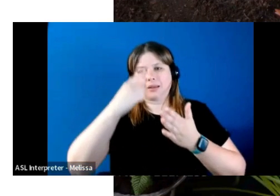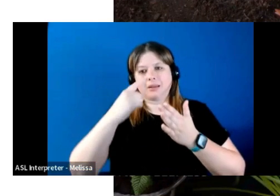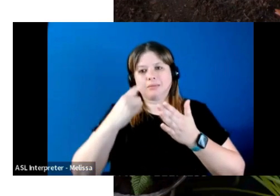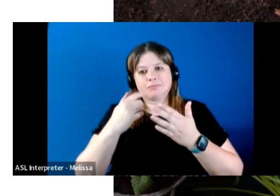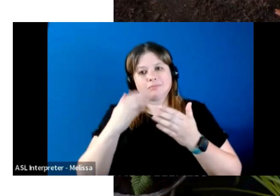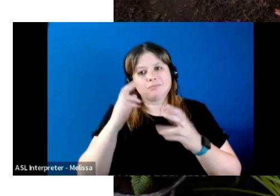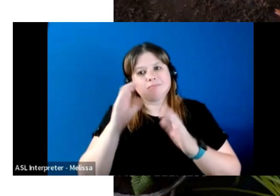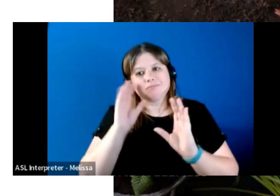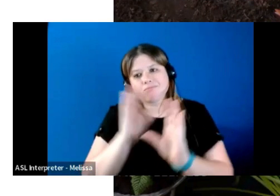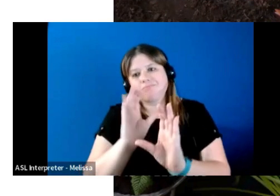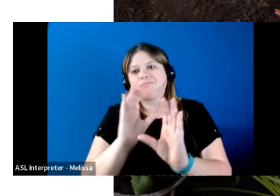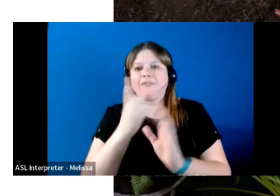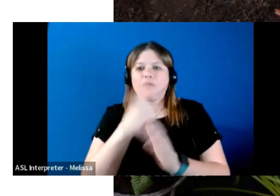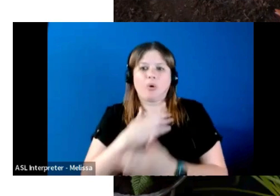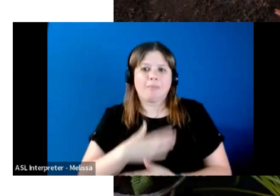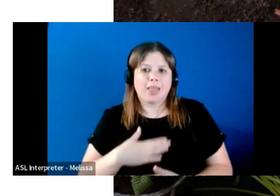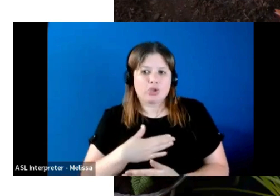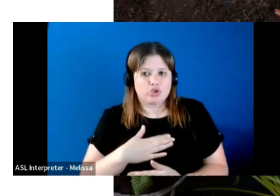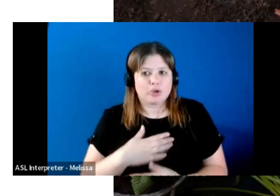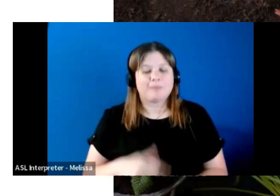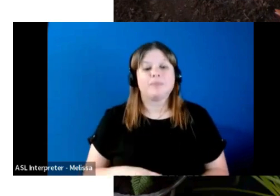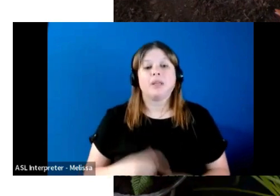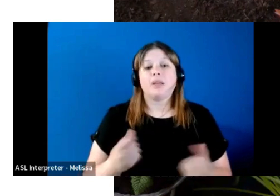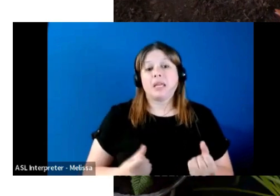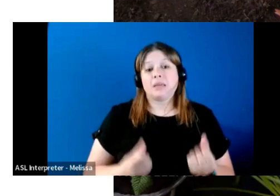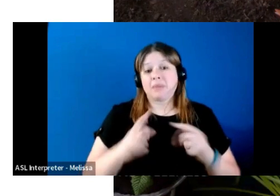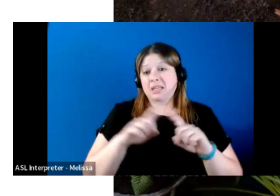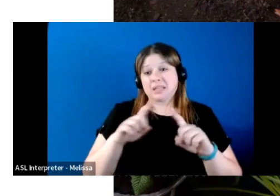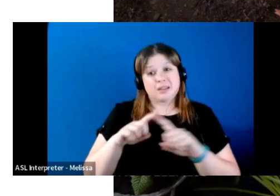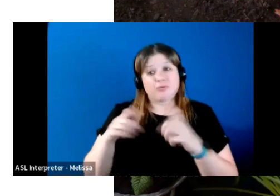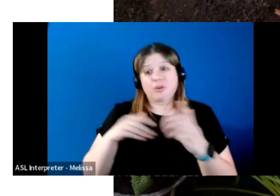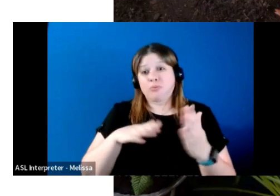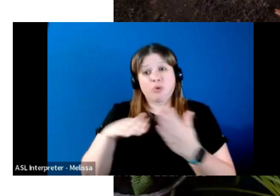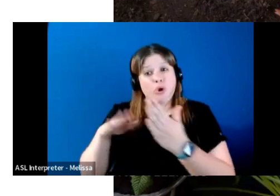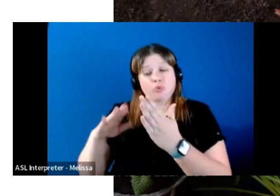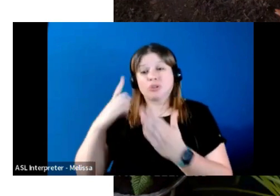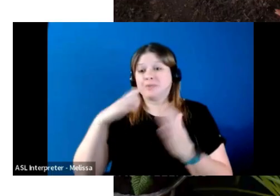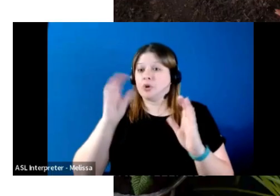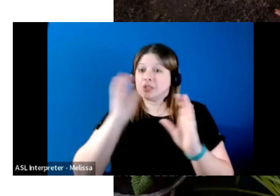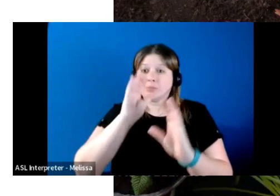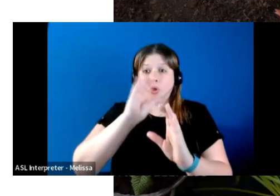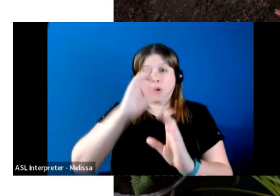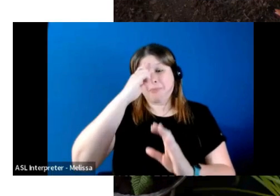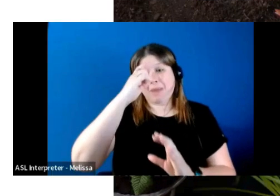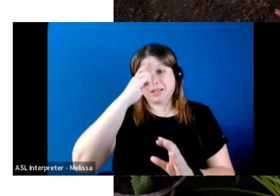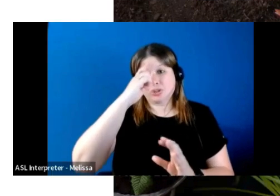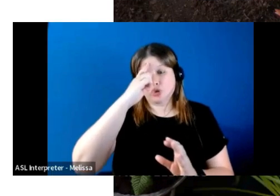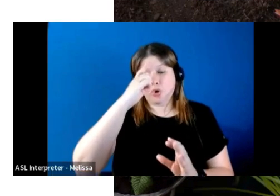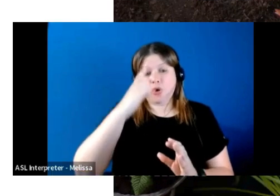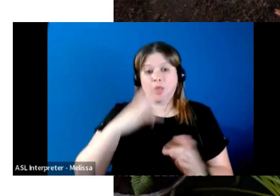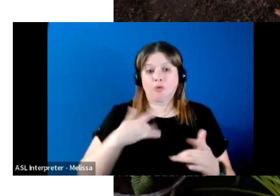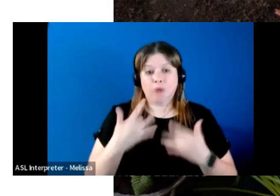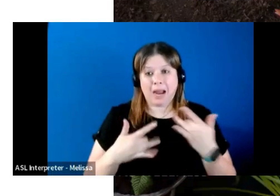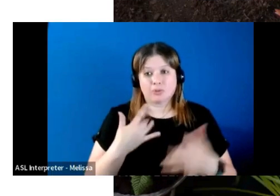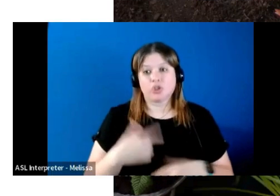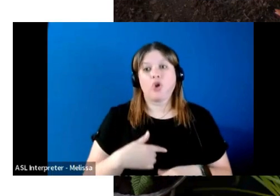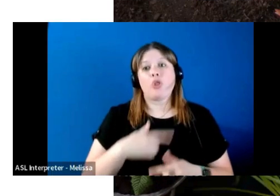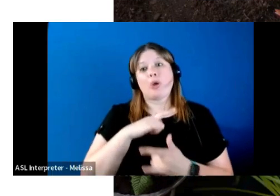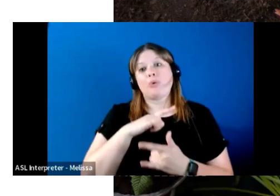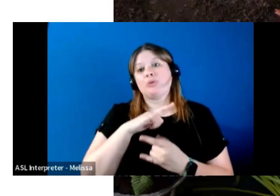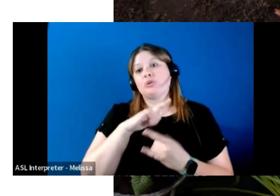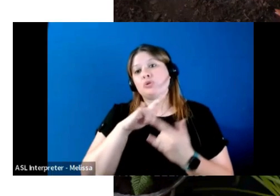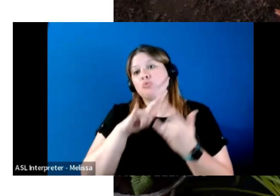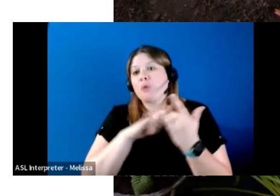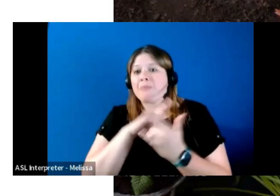Also, there are so many ways to explore mental arousal. There's romantasy, there are smutty novels, there